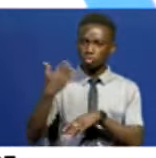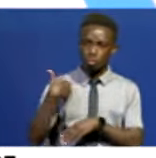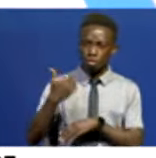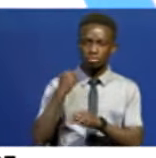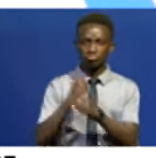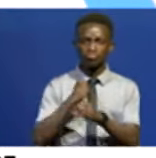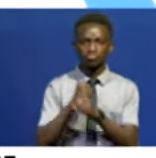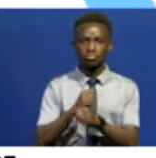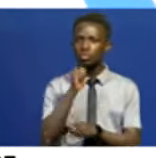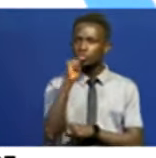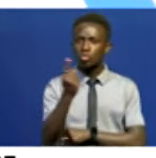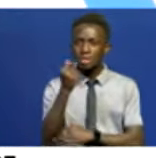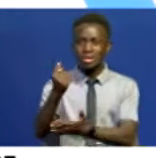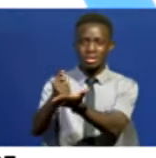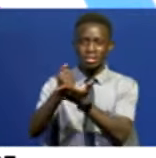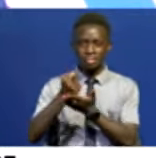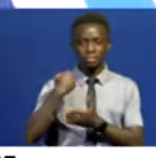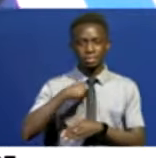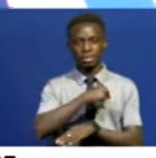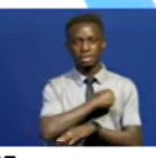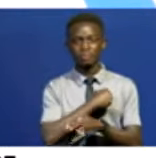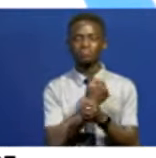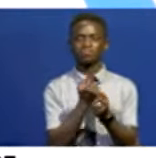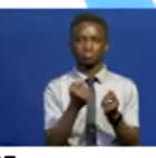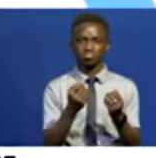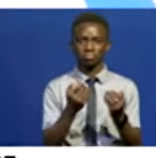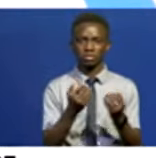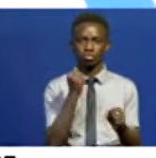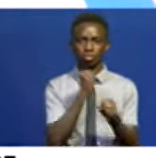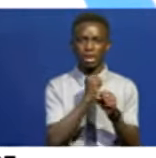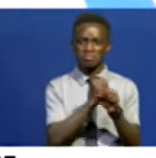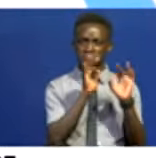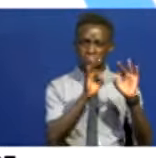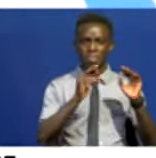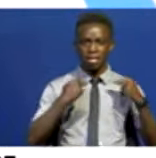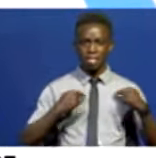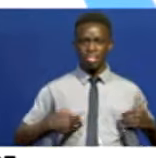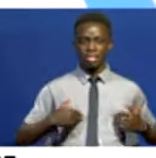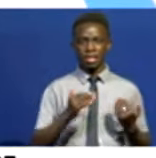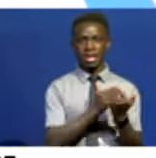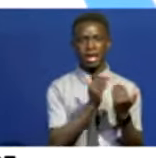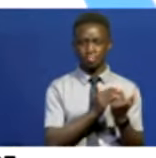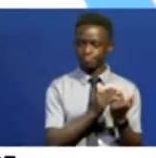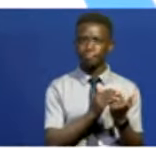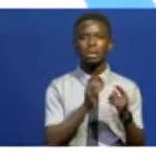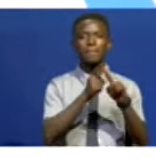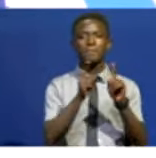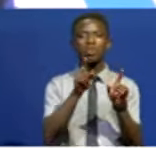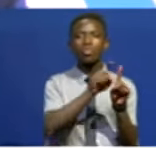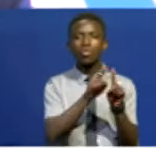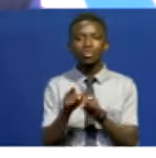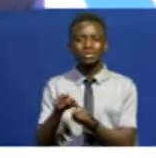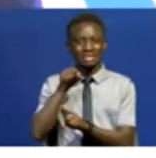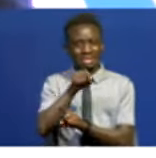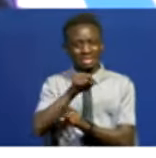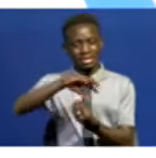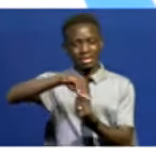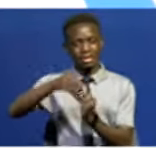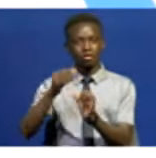to deliver on healthcare, but also creates jobs for millions of our young people and